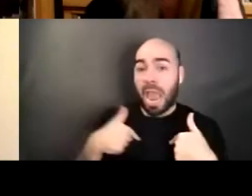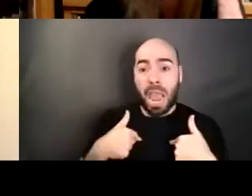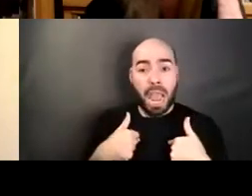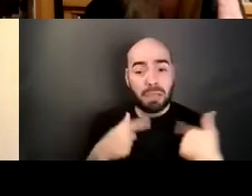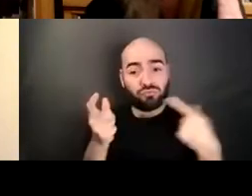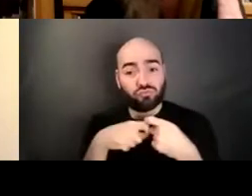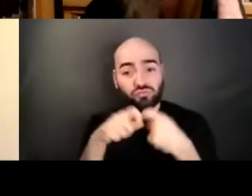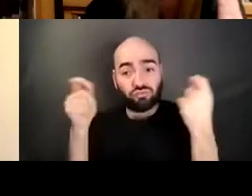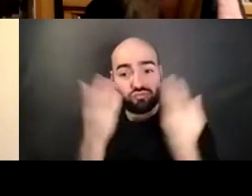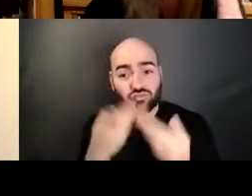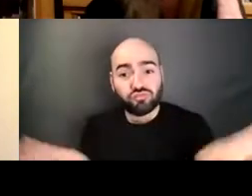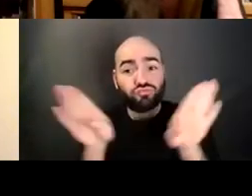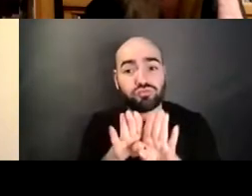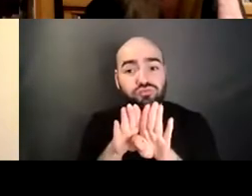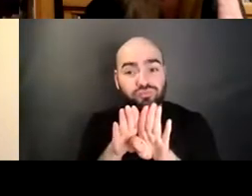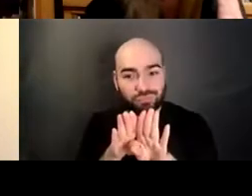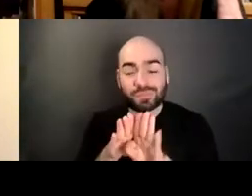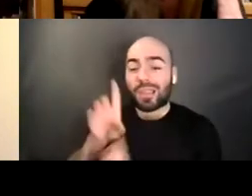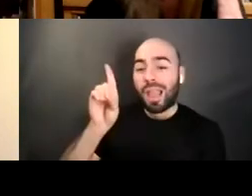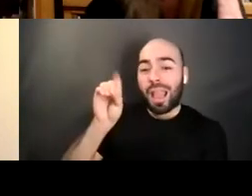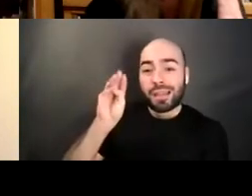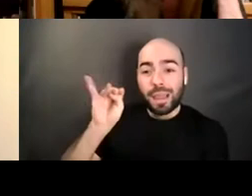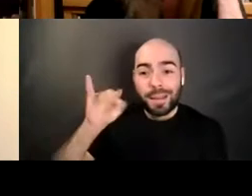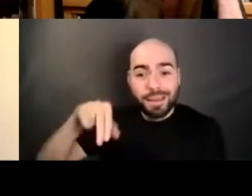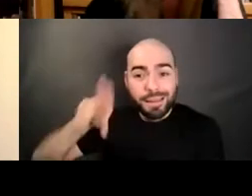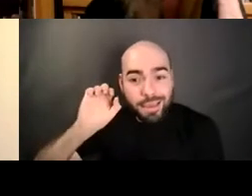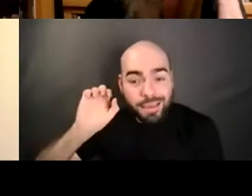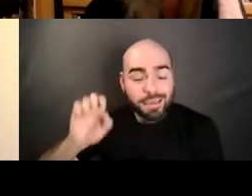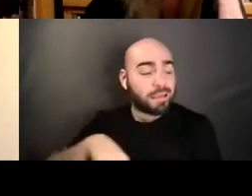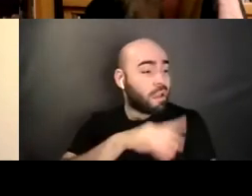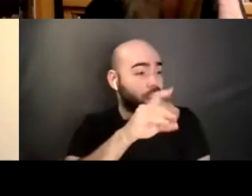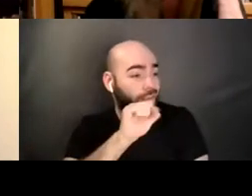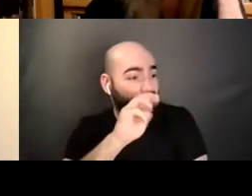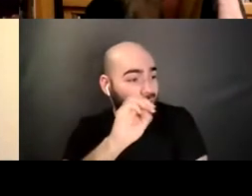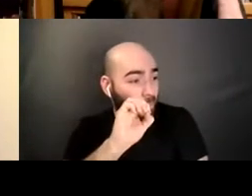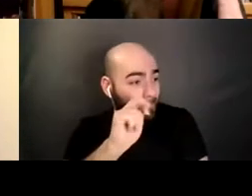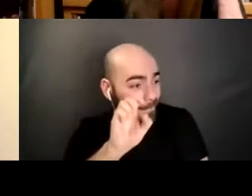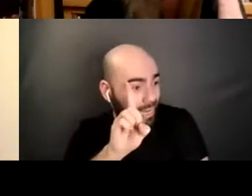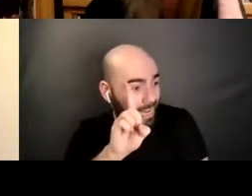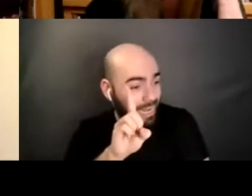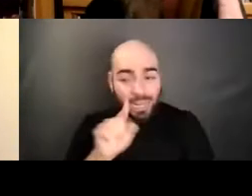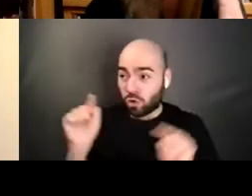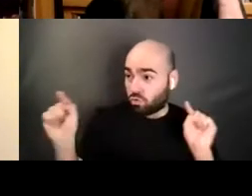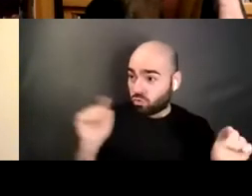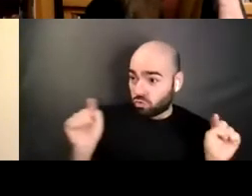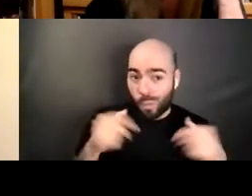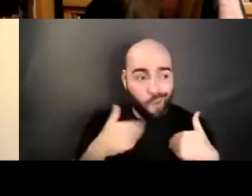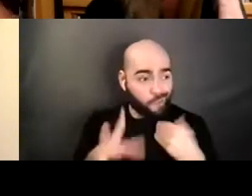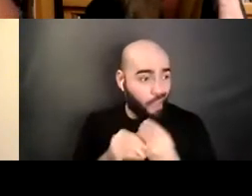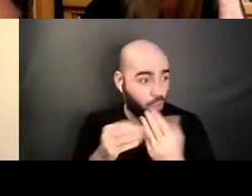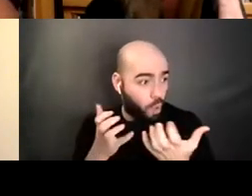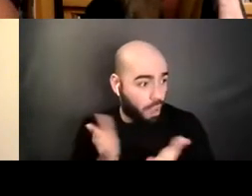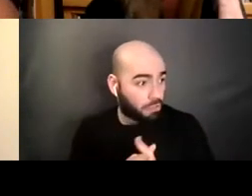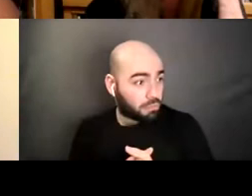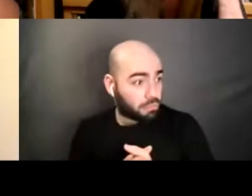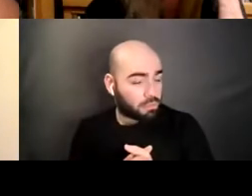evening. And Dominique, Desmond, before I do that, do you have any else thing to add? And we